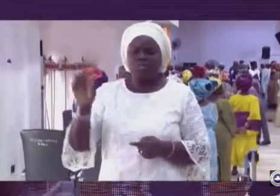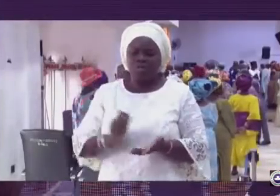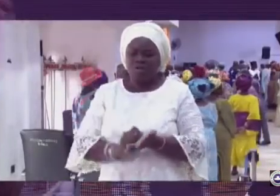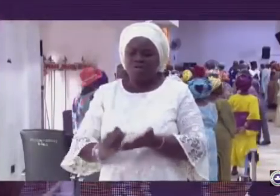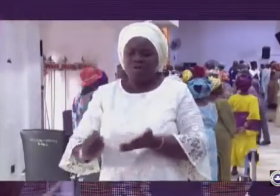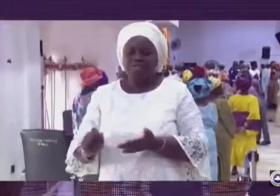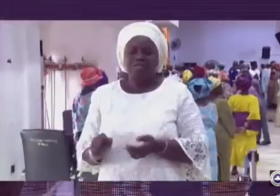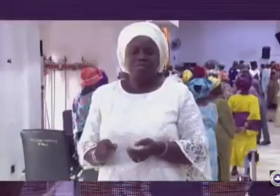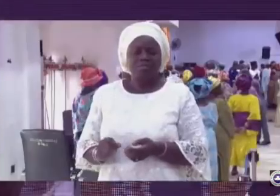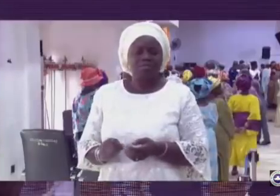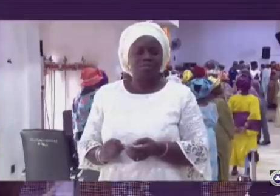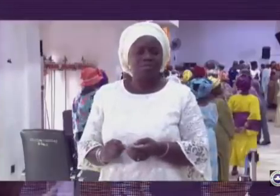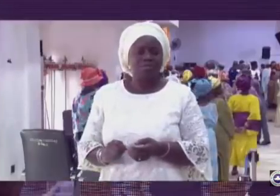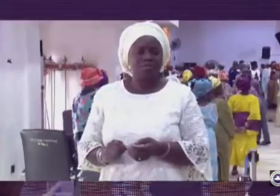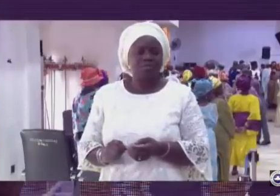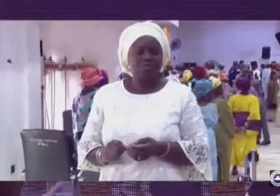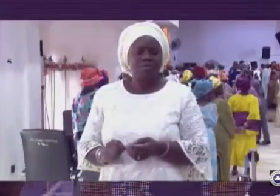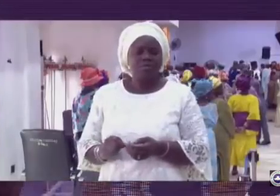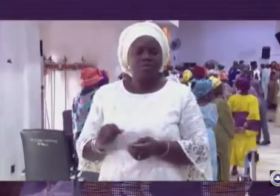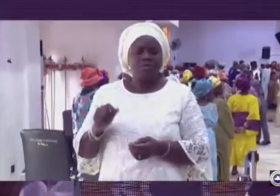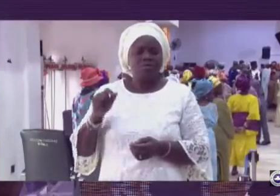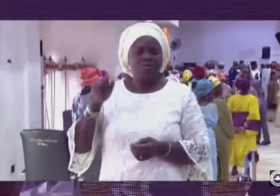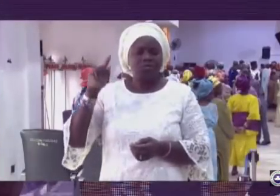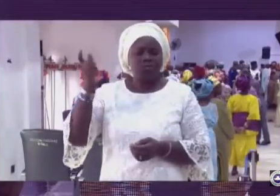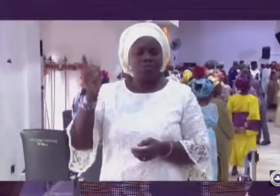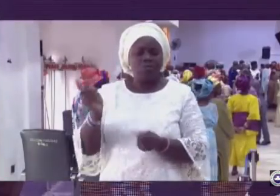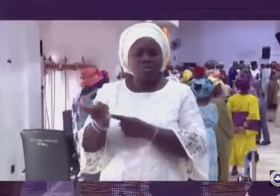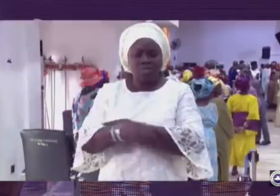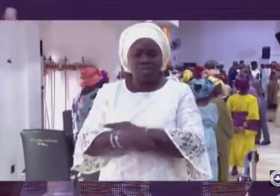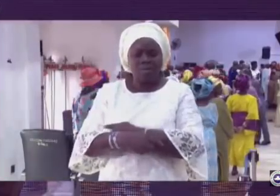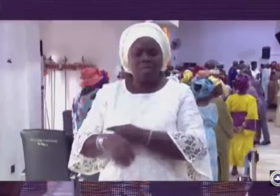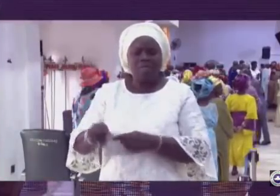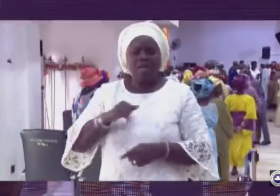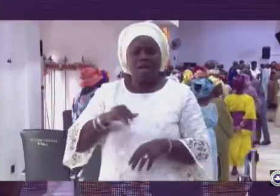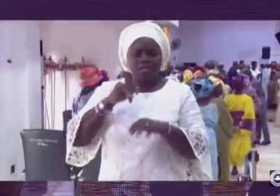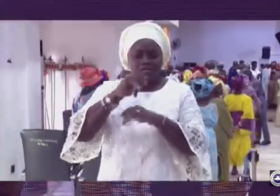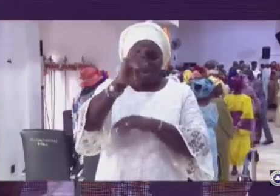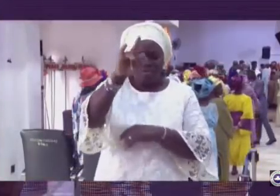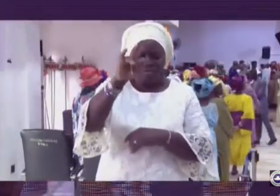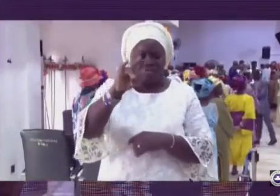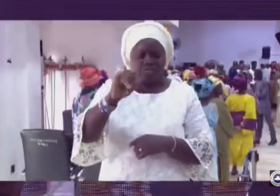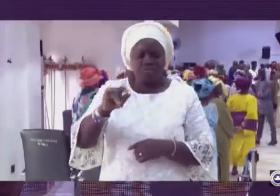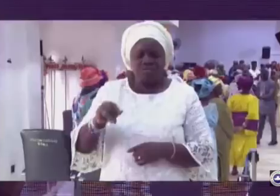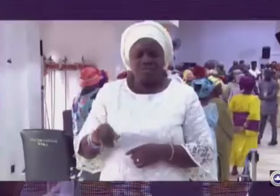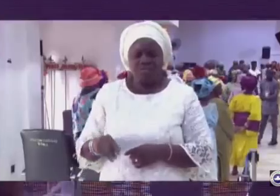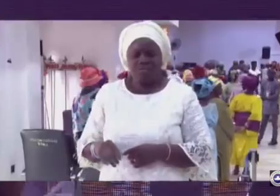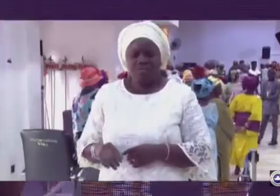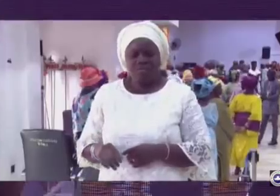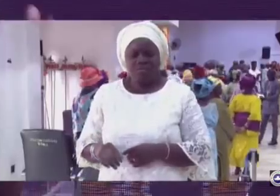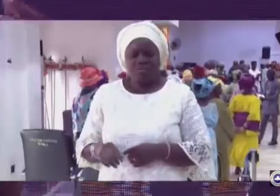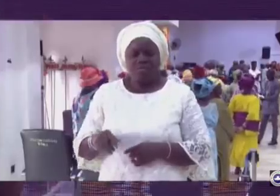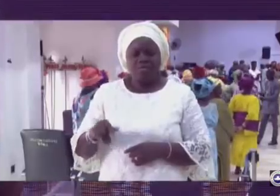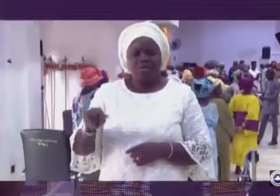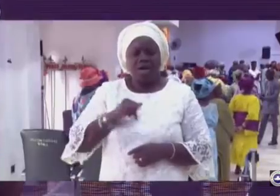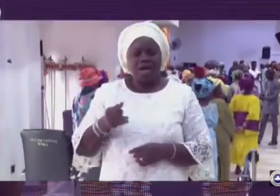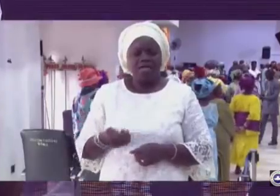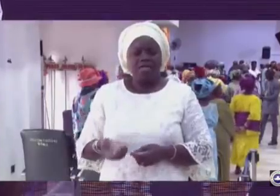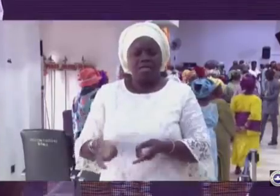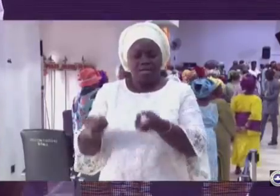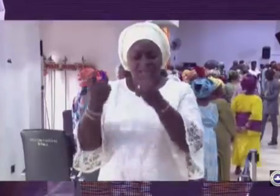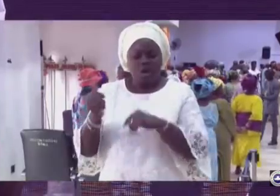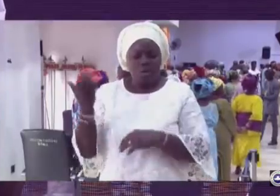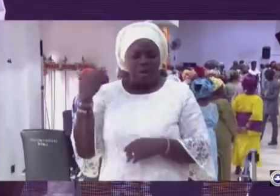Then one day I traveled. I came back. As I was coming out of the car, I saw a